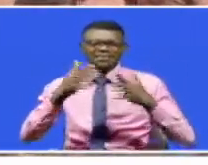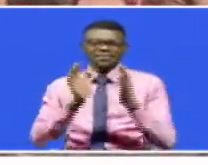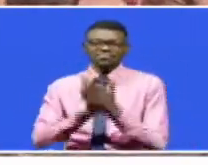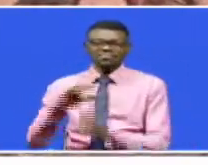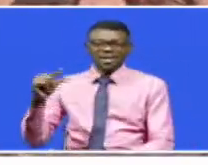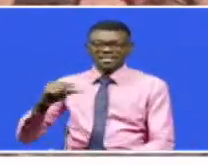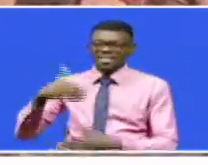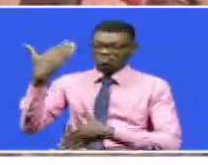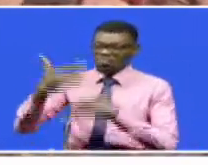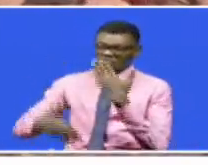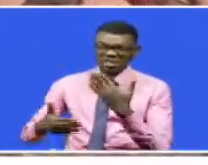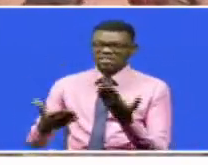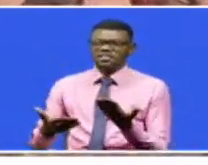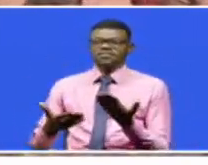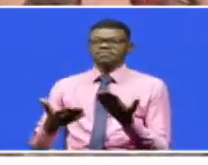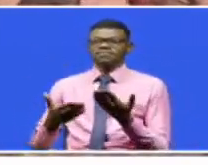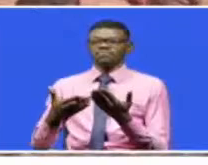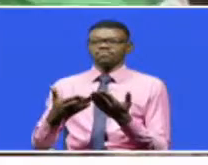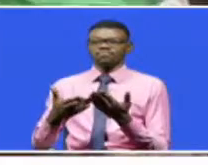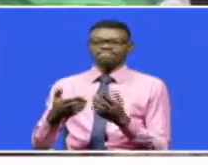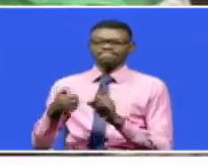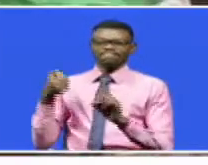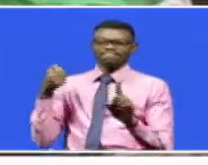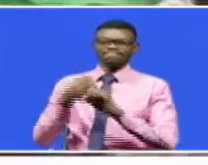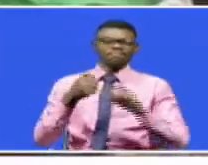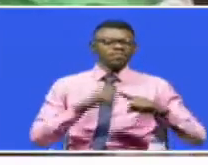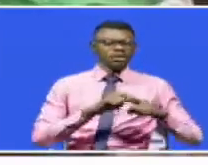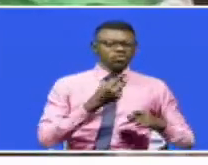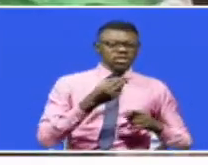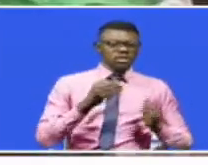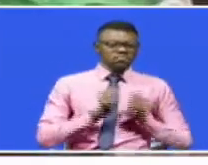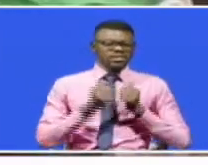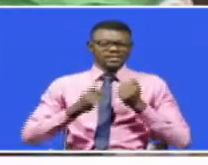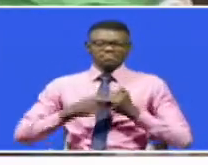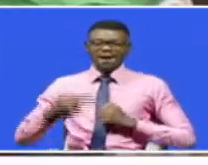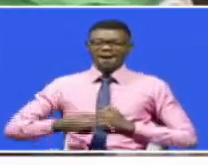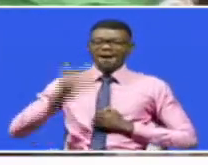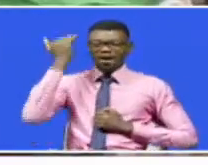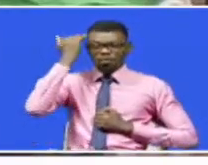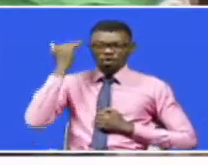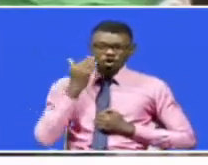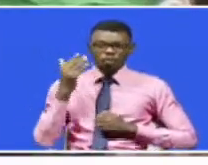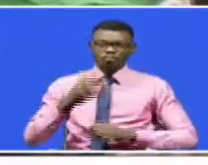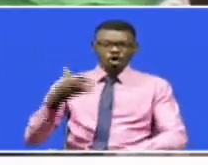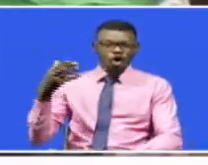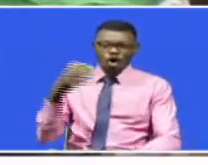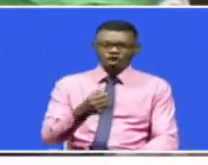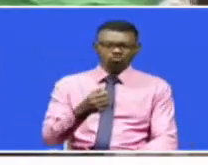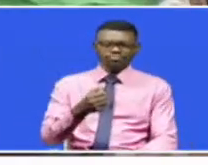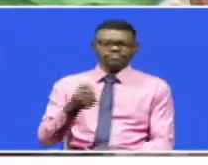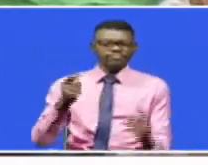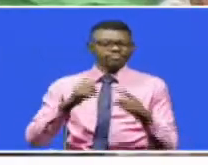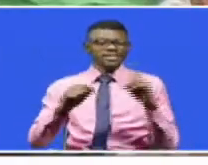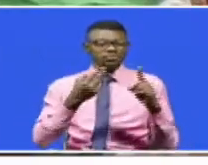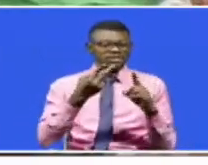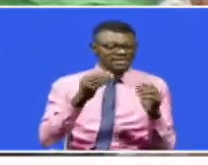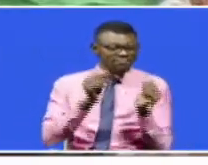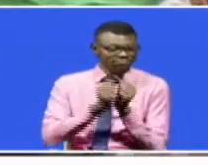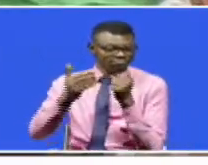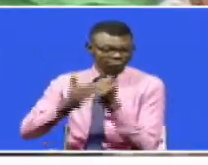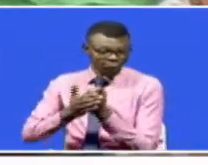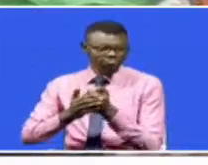That closure was halted by the High Court in 2016, but Kenya embarked on a repatriation exercise in